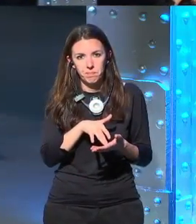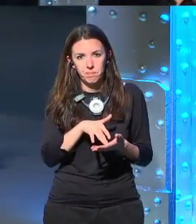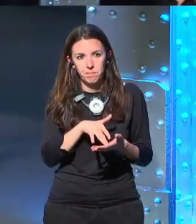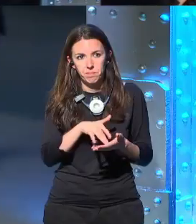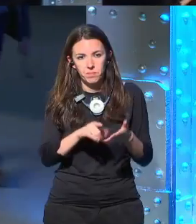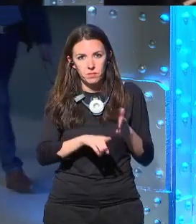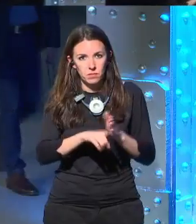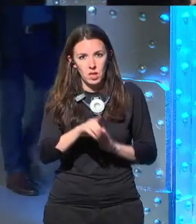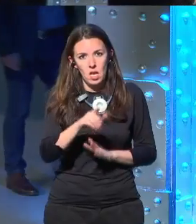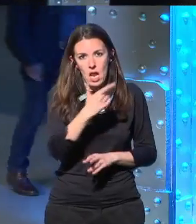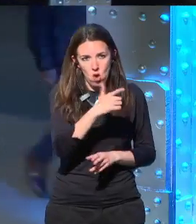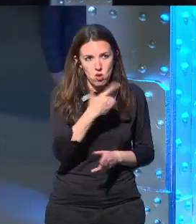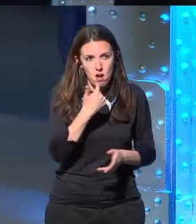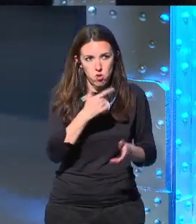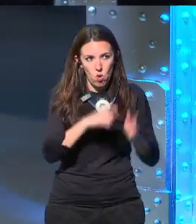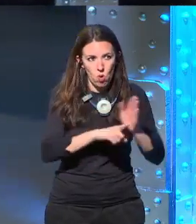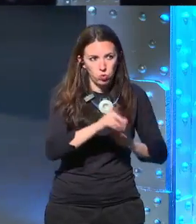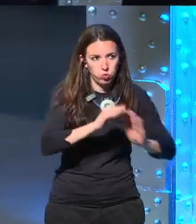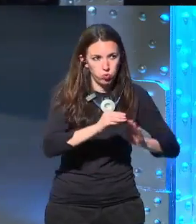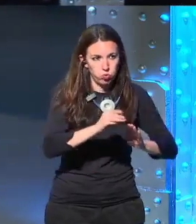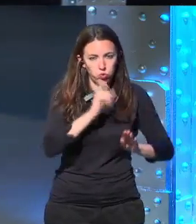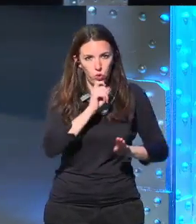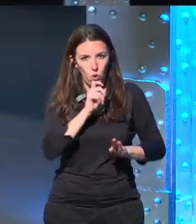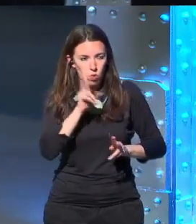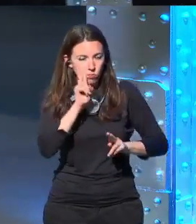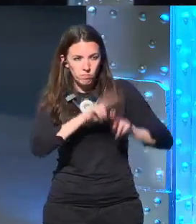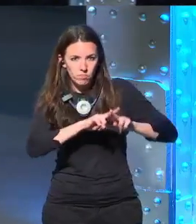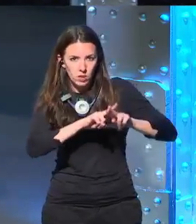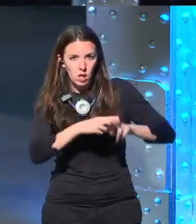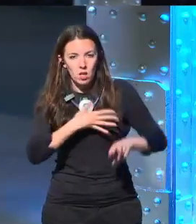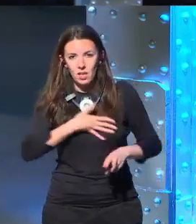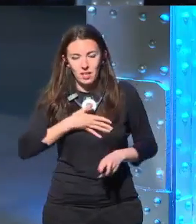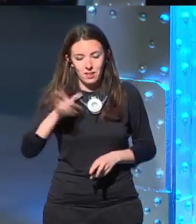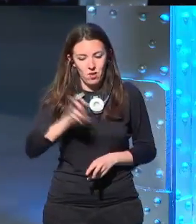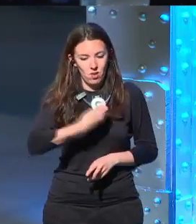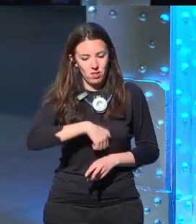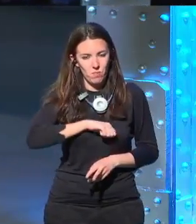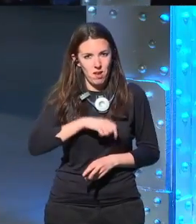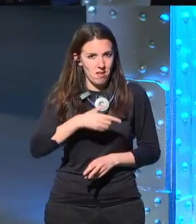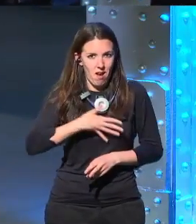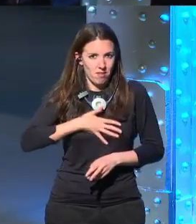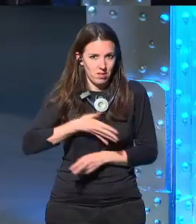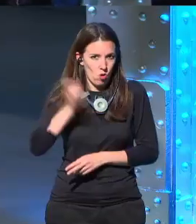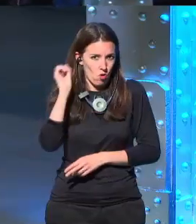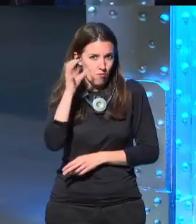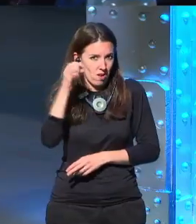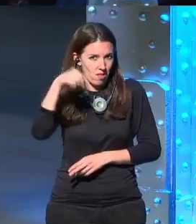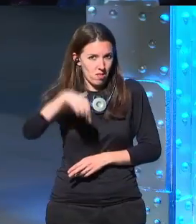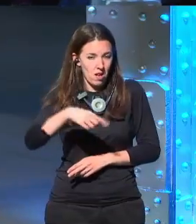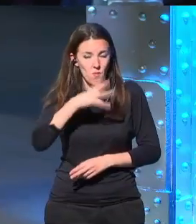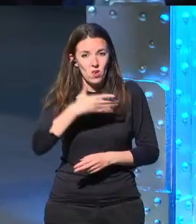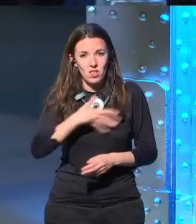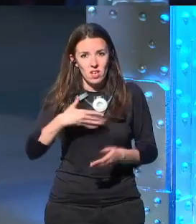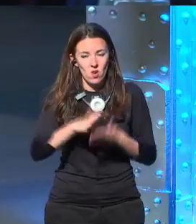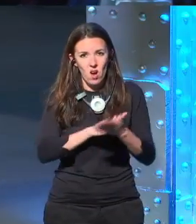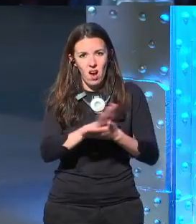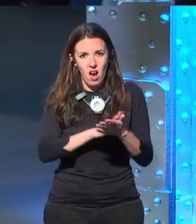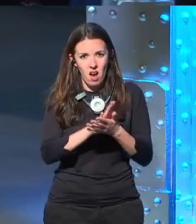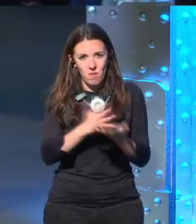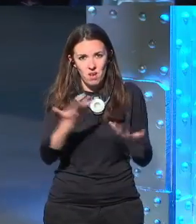Spain, in a Tech and Society conference, because what I want to talk about is the intersection of technology